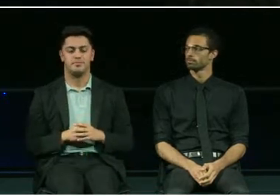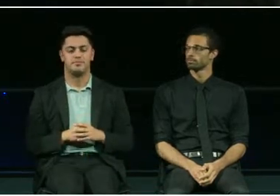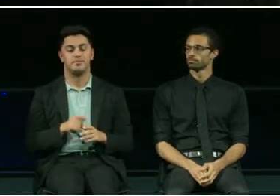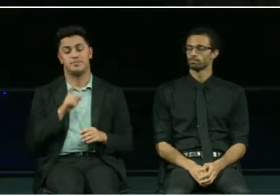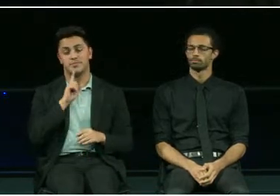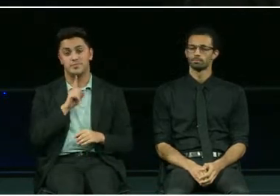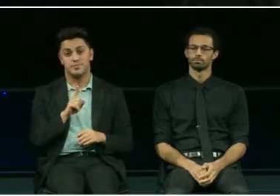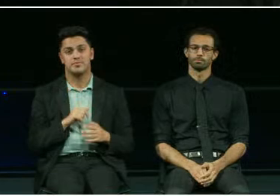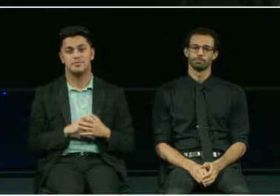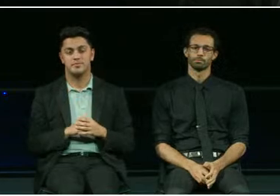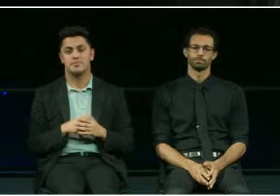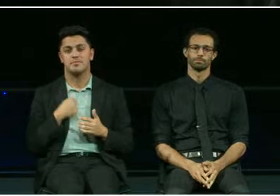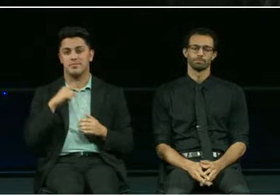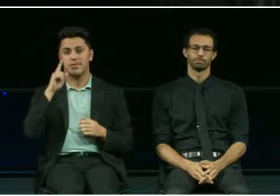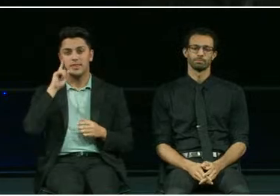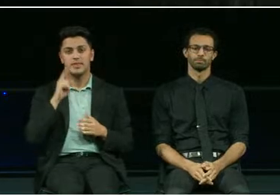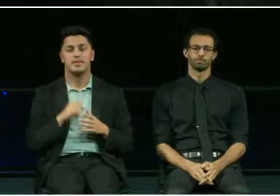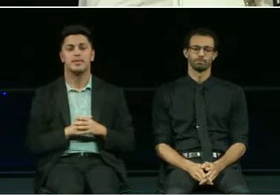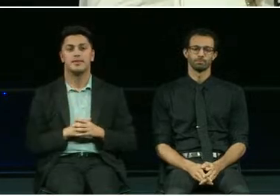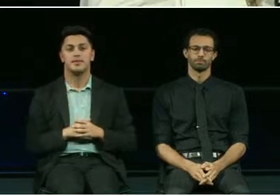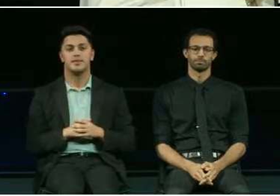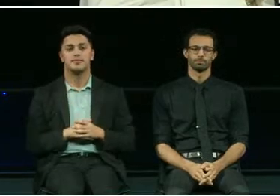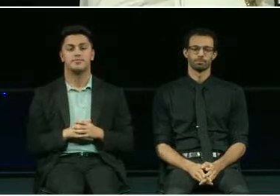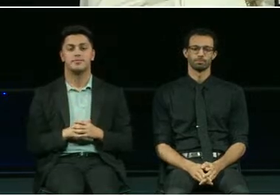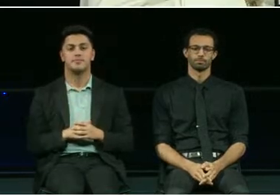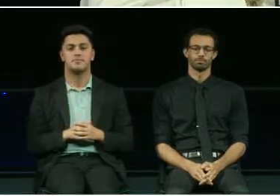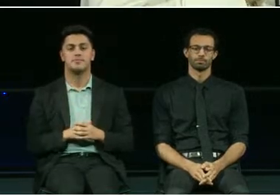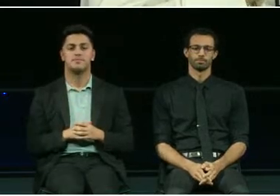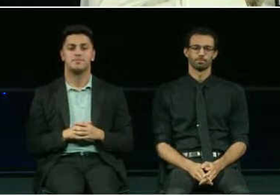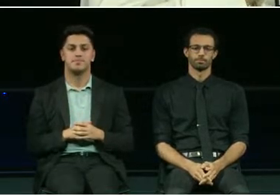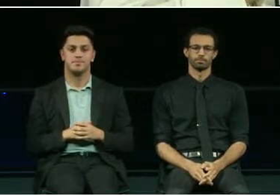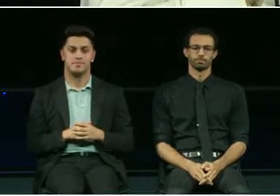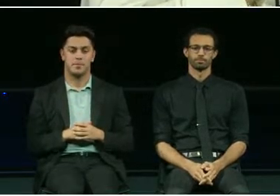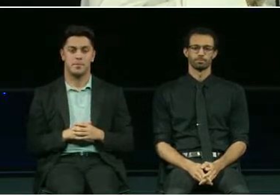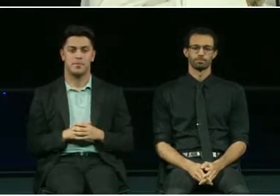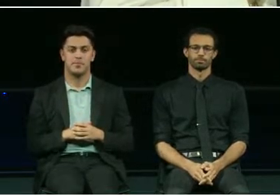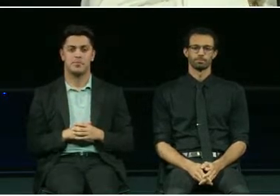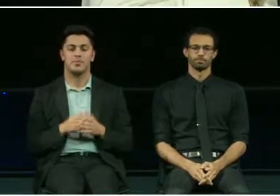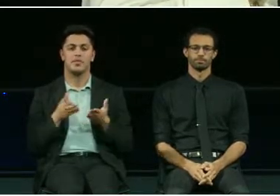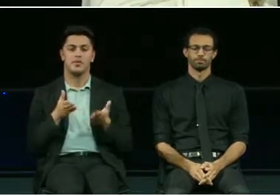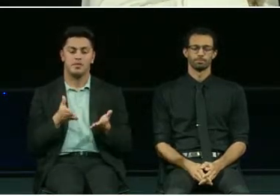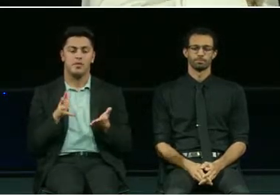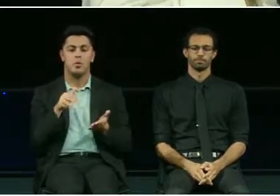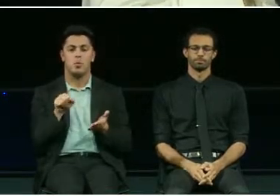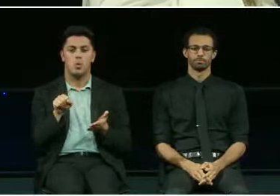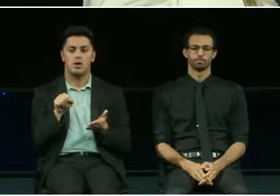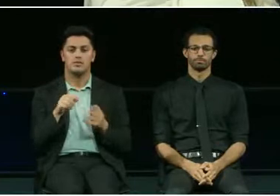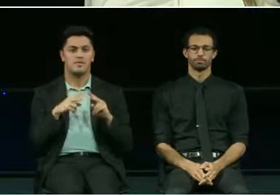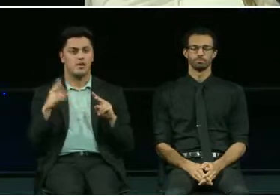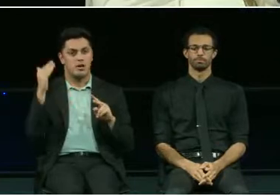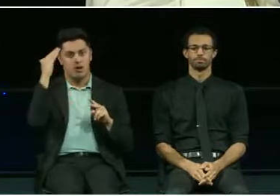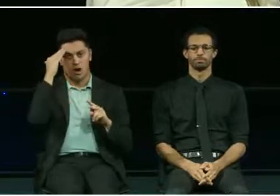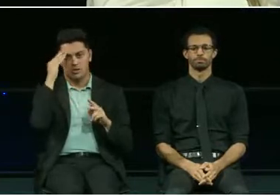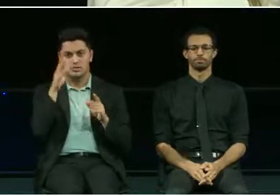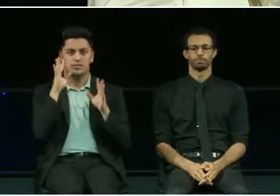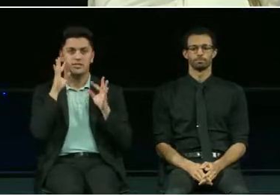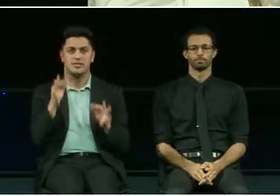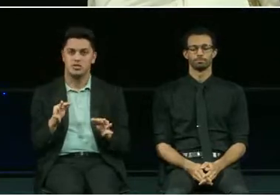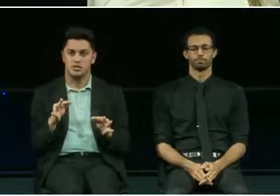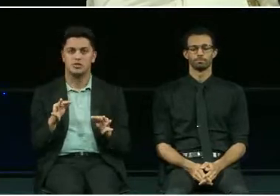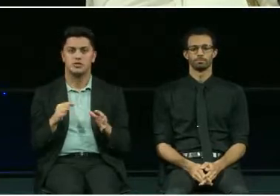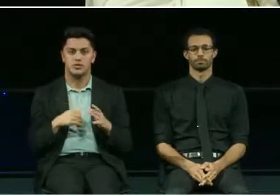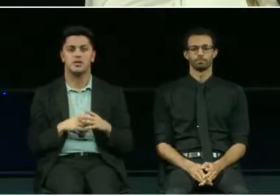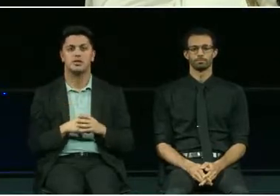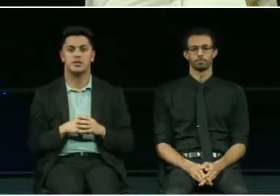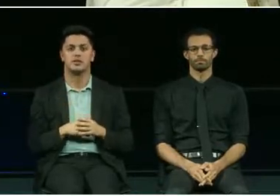Sure. So I think. There was a very conscious decision